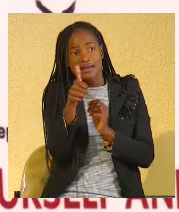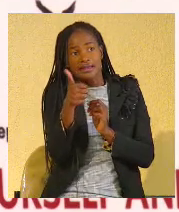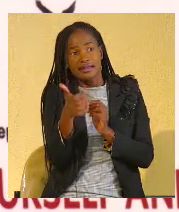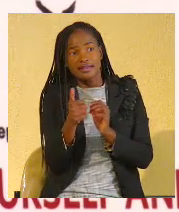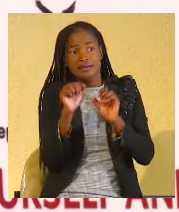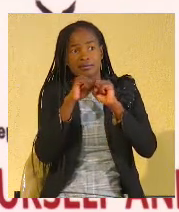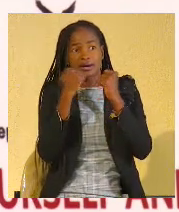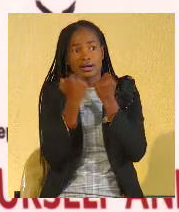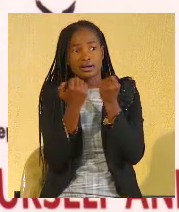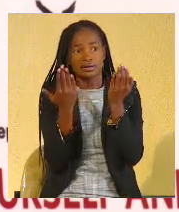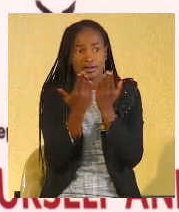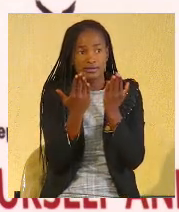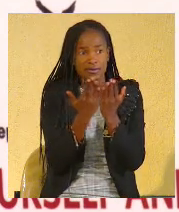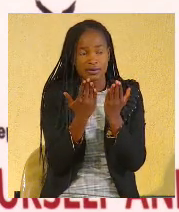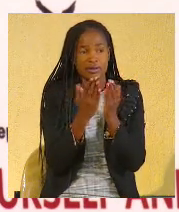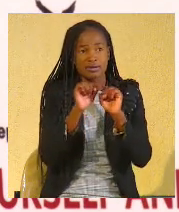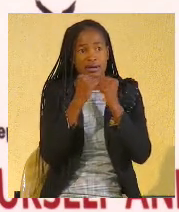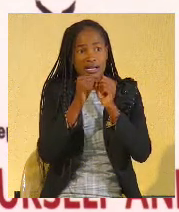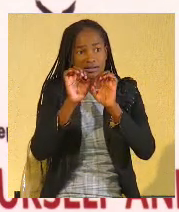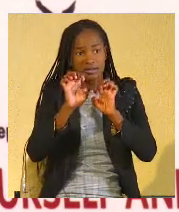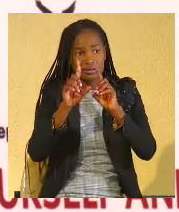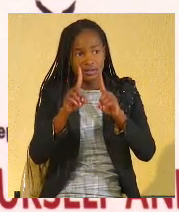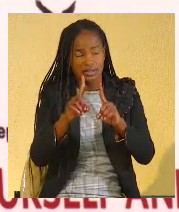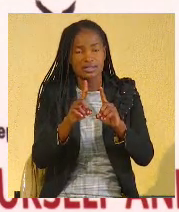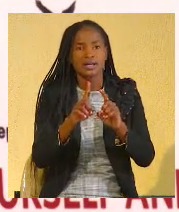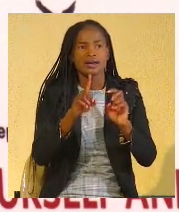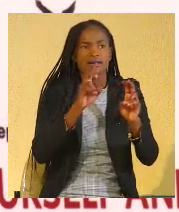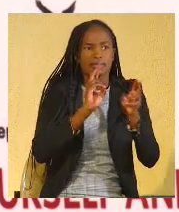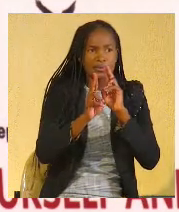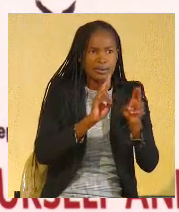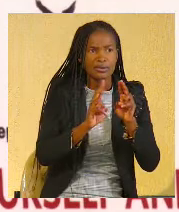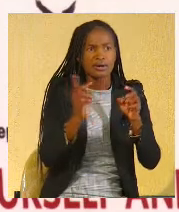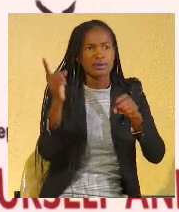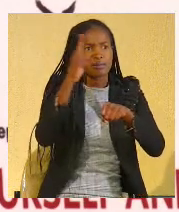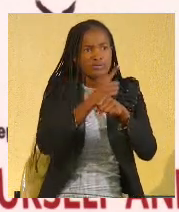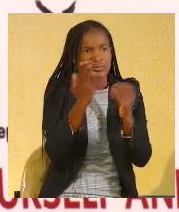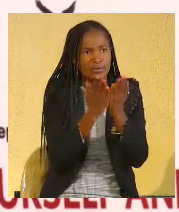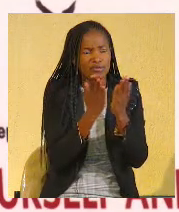stakeholders for Cabinet's consideration and endorsement.